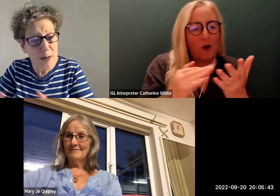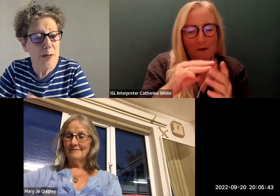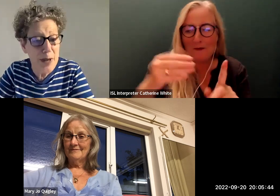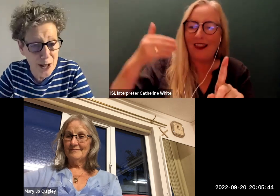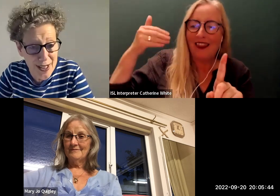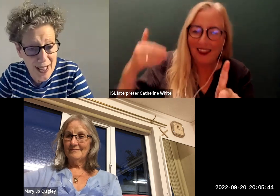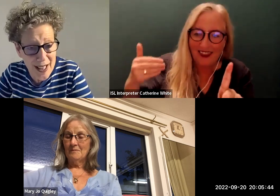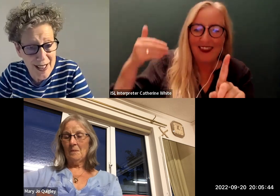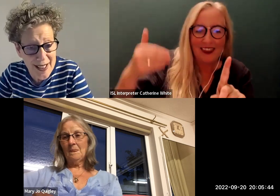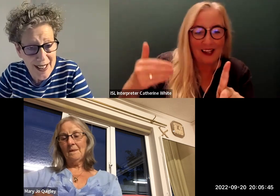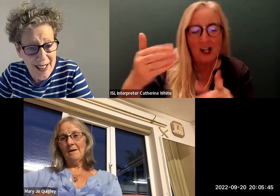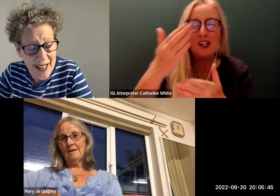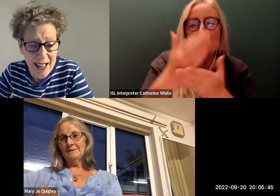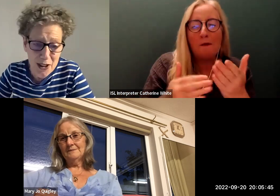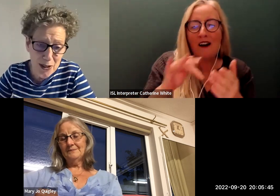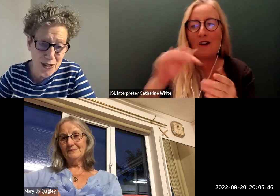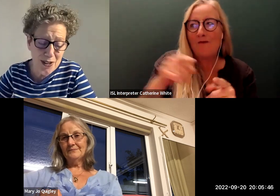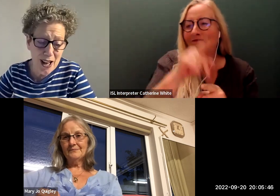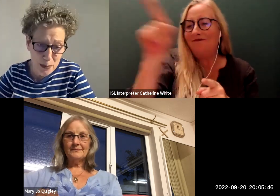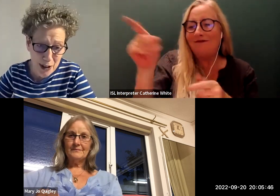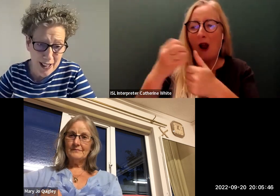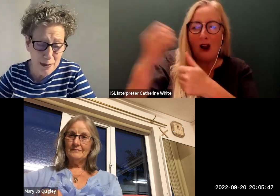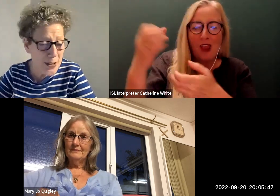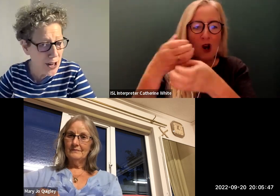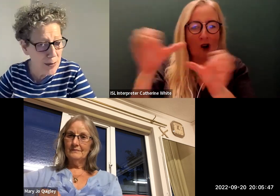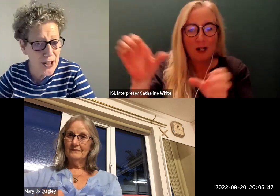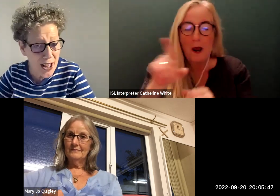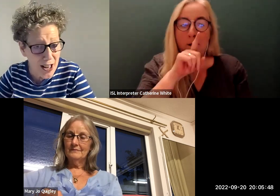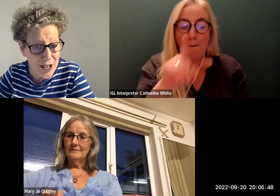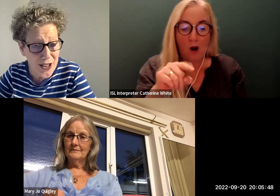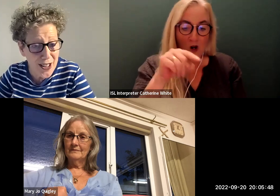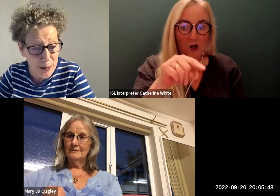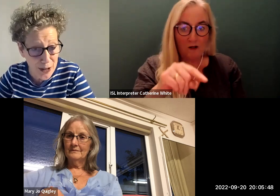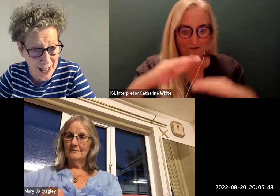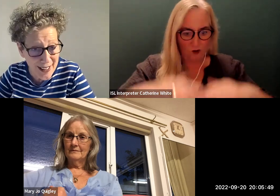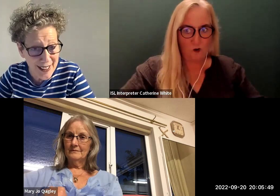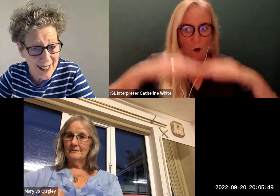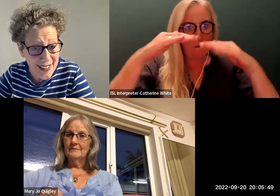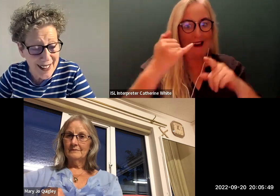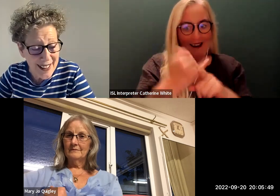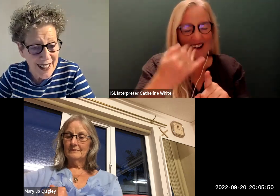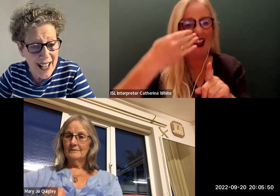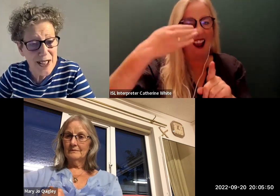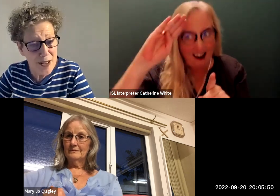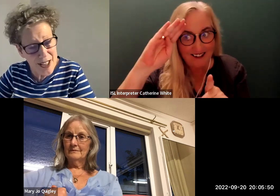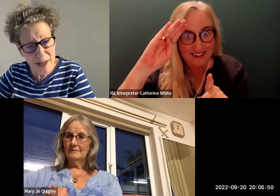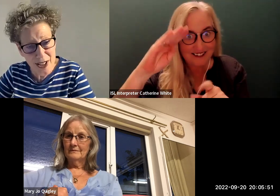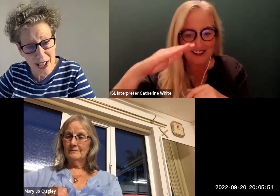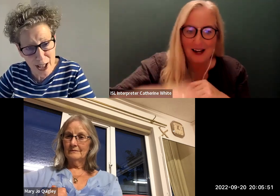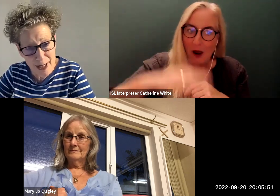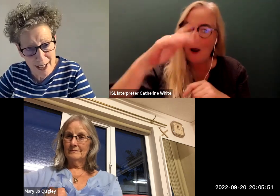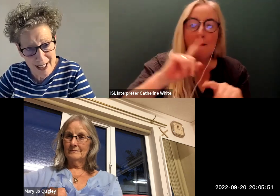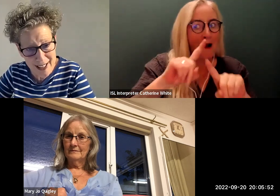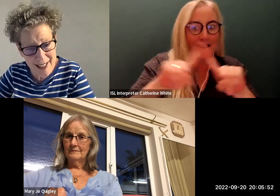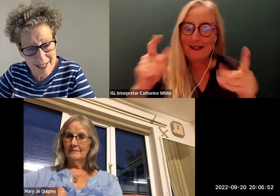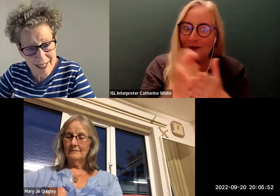some of them have been overseas. And your upbringing was very much an Irish upbringing at a very different